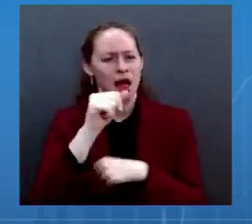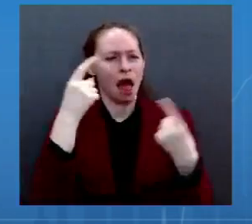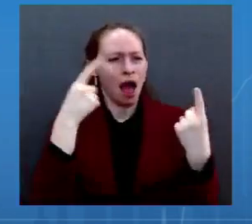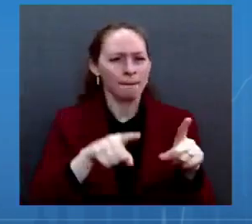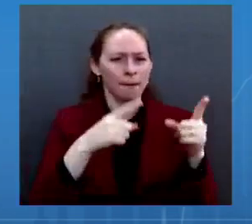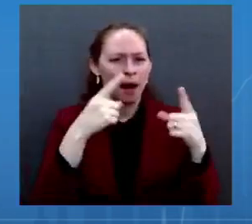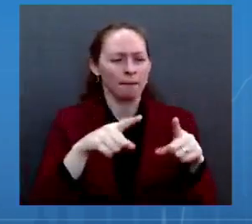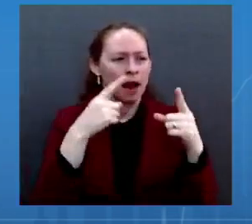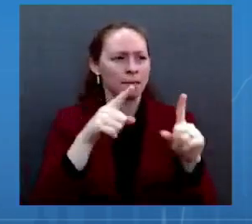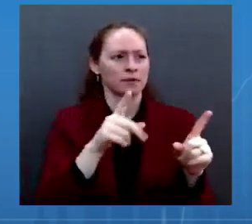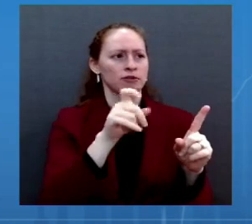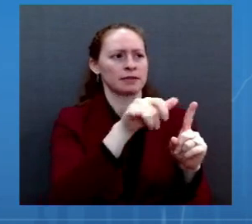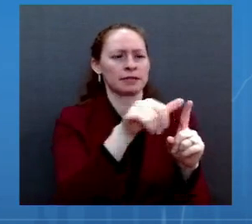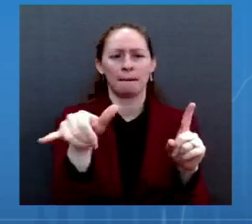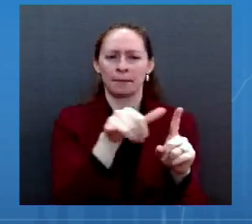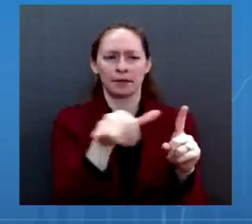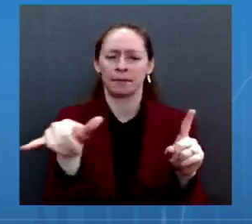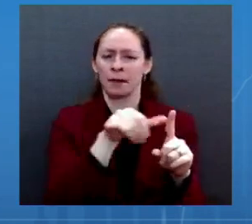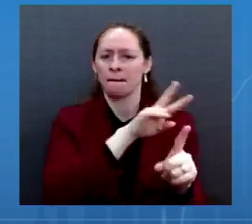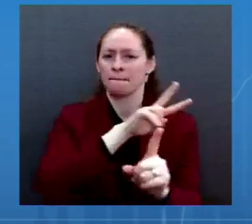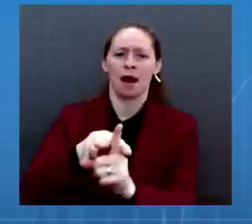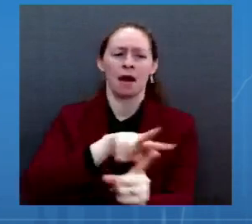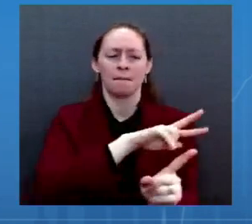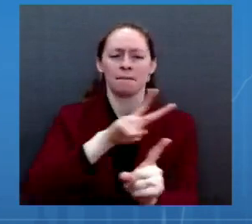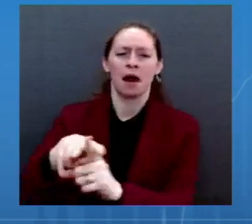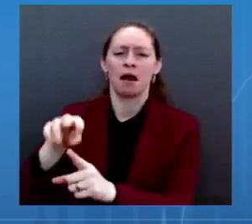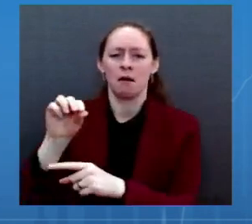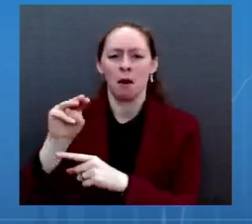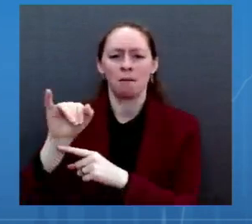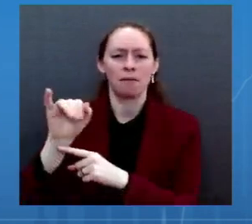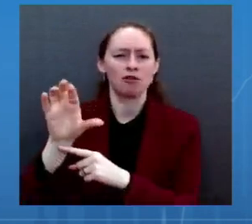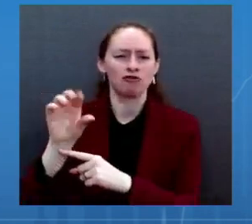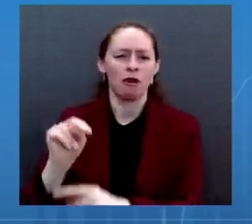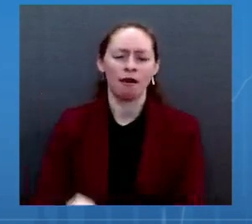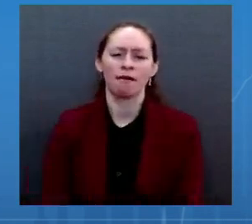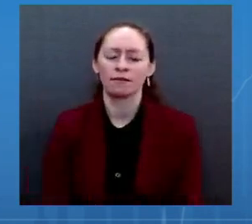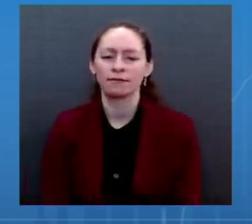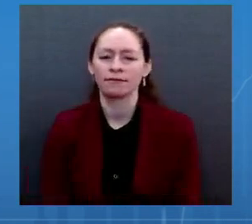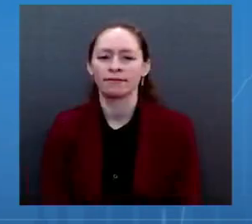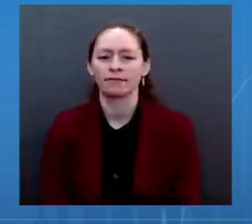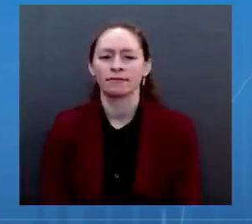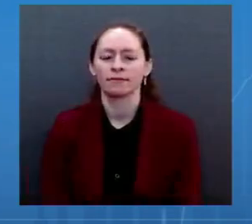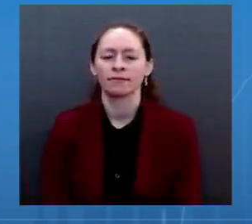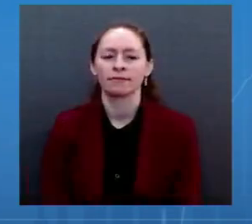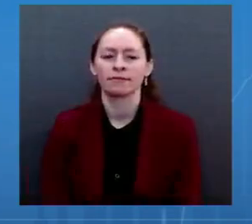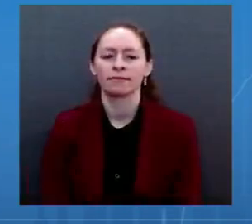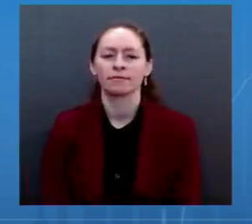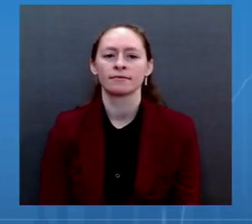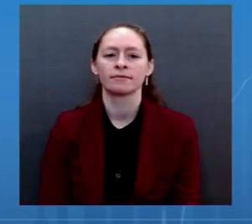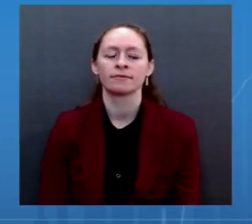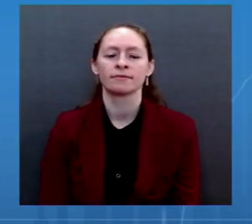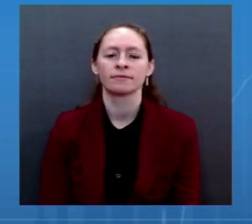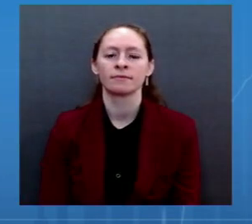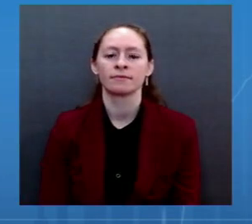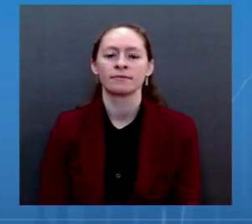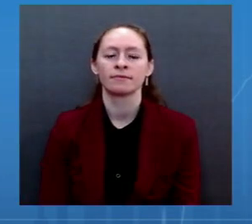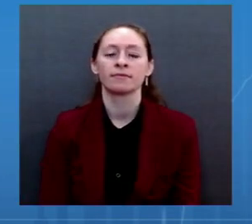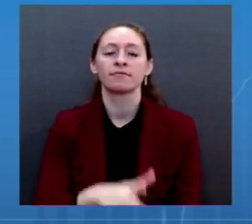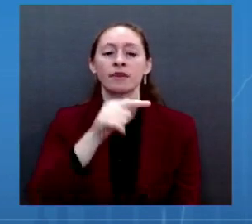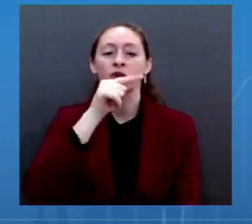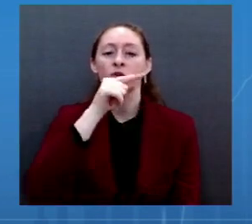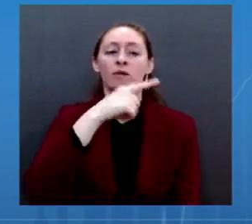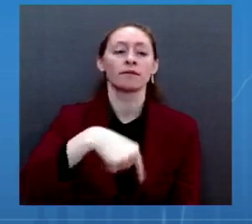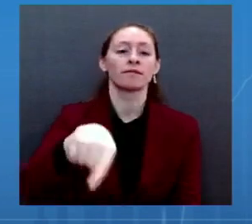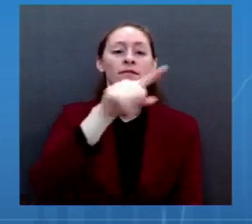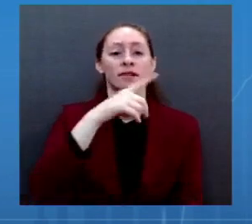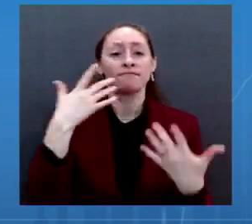boosters are protecting people from the severe and tragic outcomes that can occur from COVID-19 infection. We're